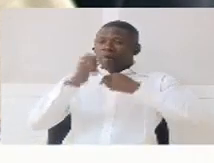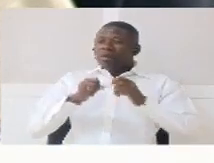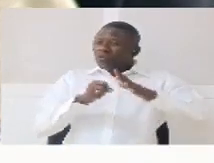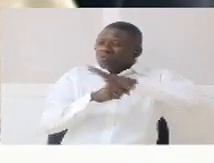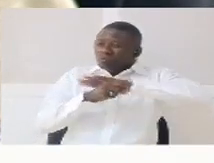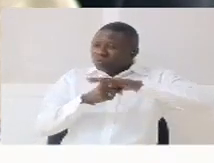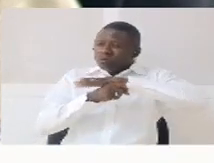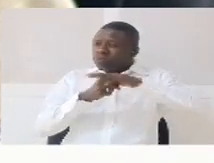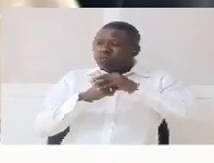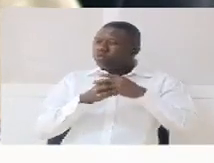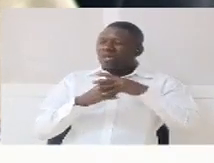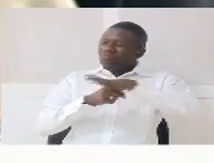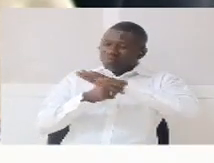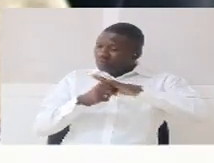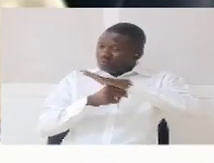cells.